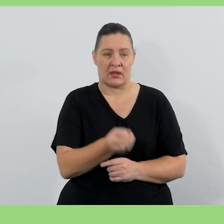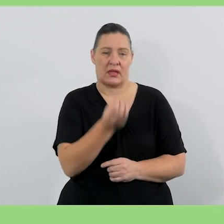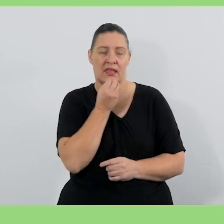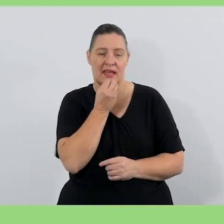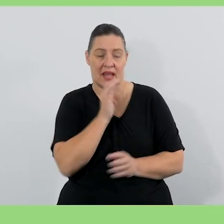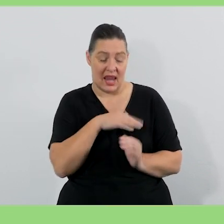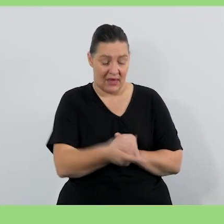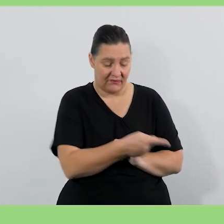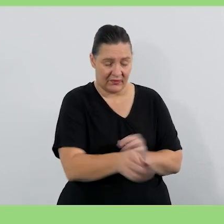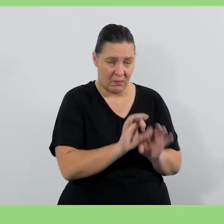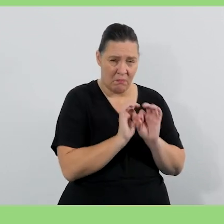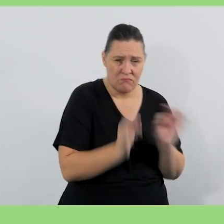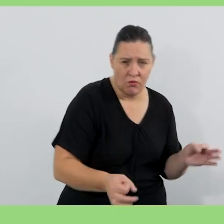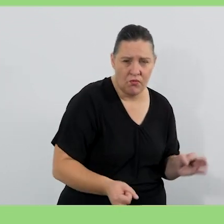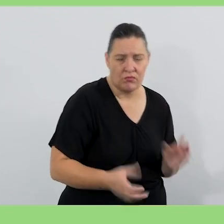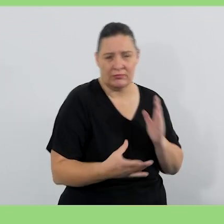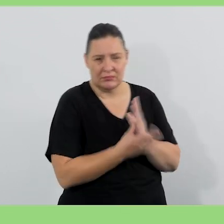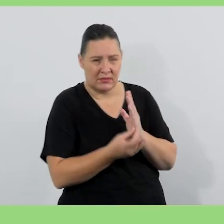the remains.